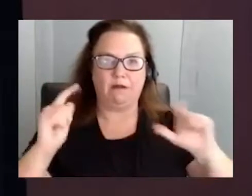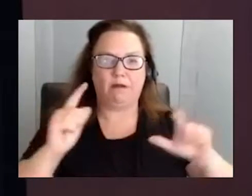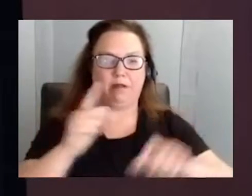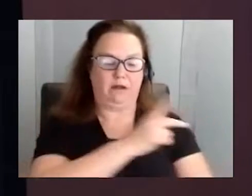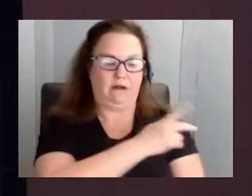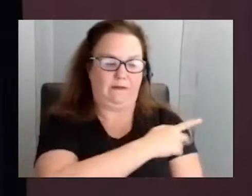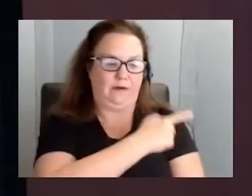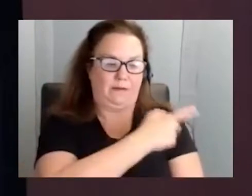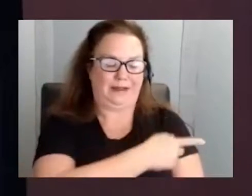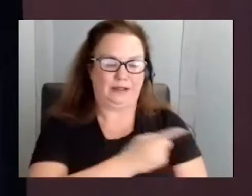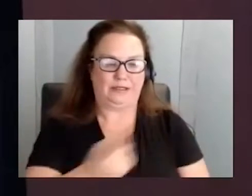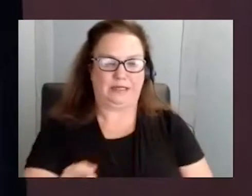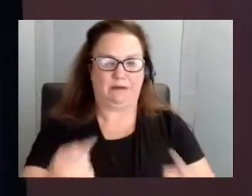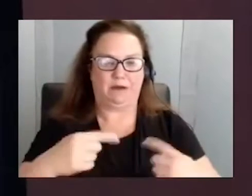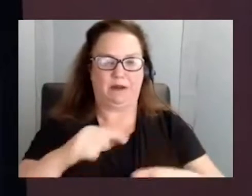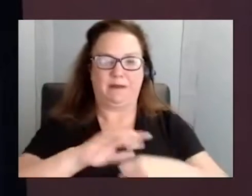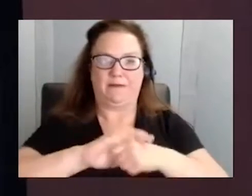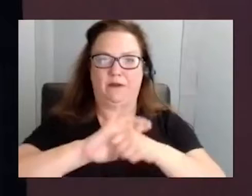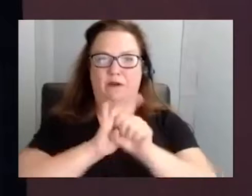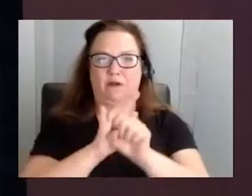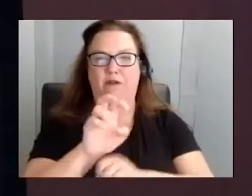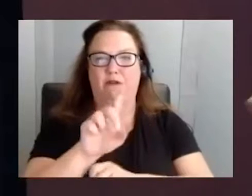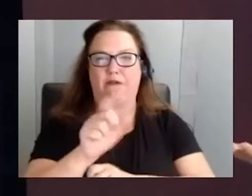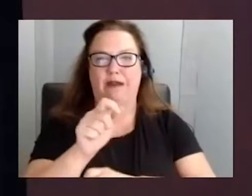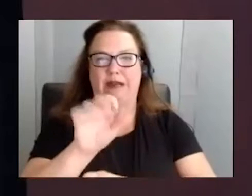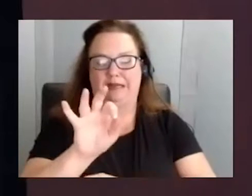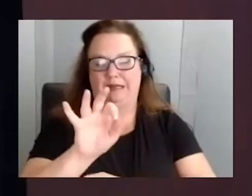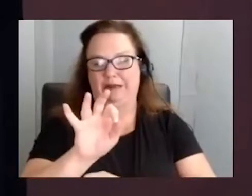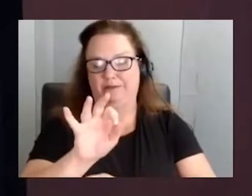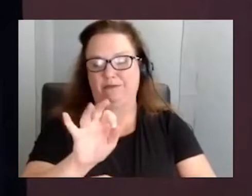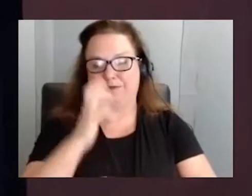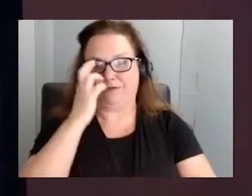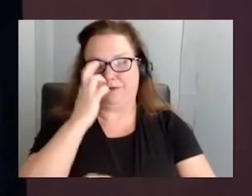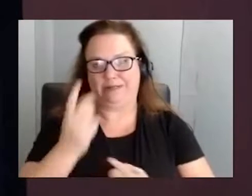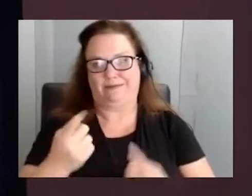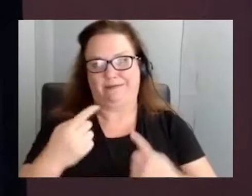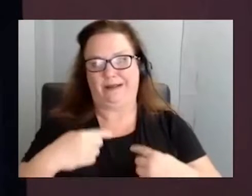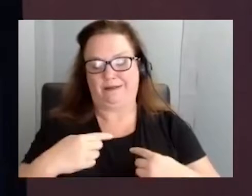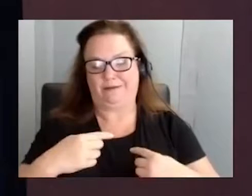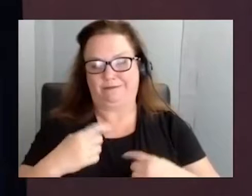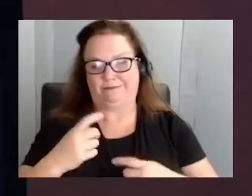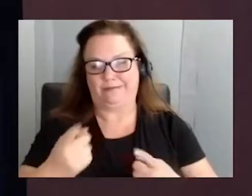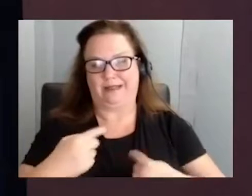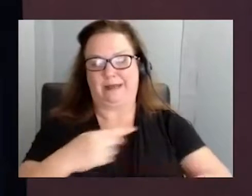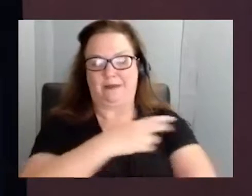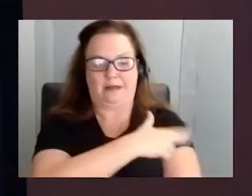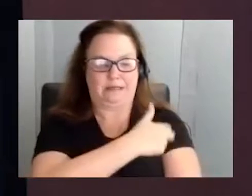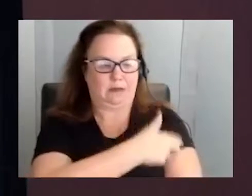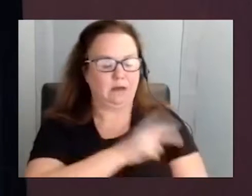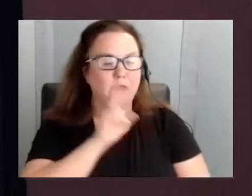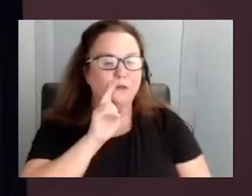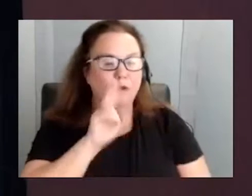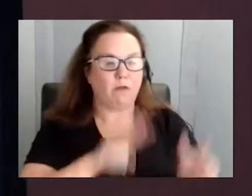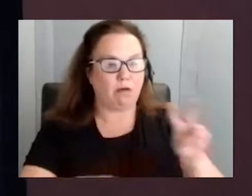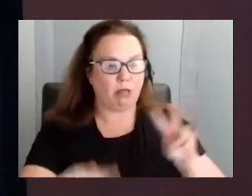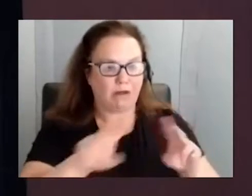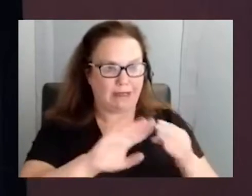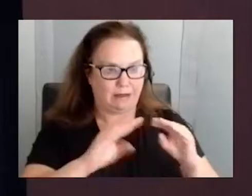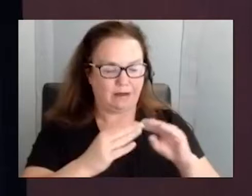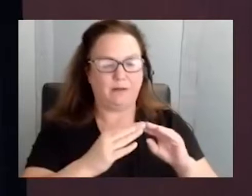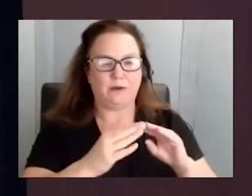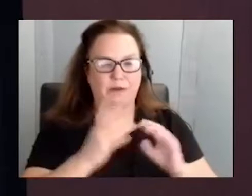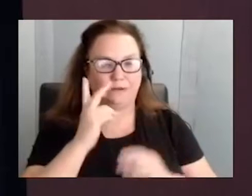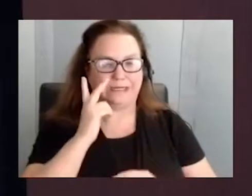for COVID-19 were actually here for some other reason. And so today, when looking through our inpatient census and seeing that 4 of the